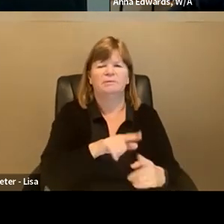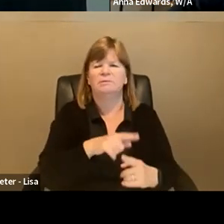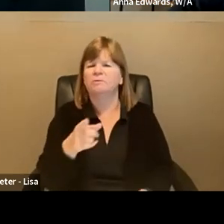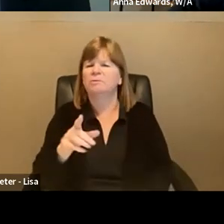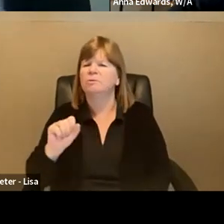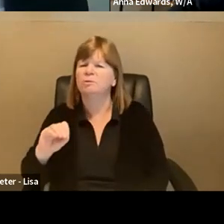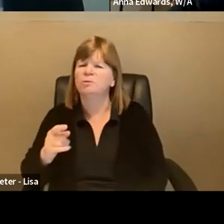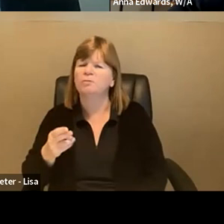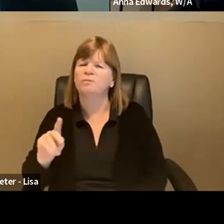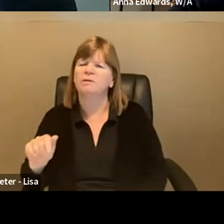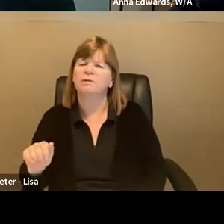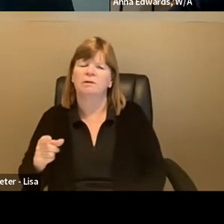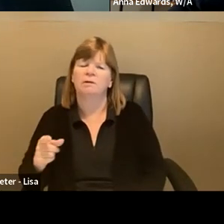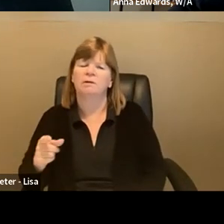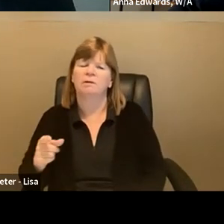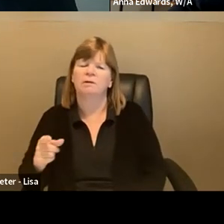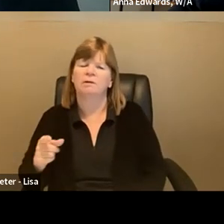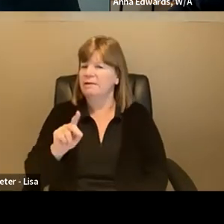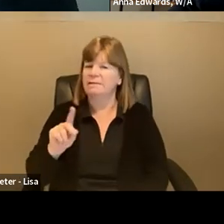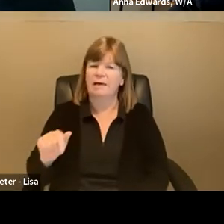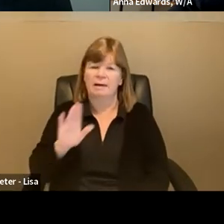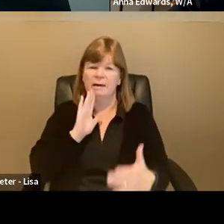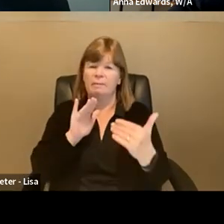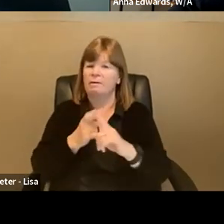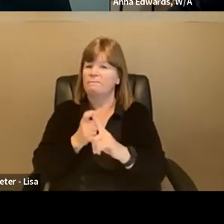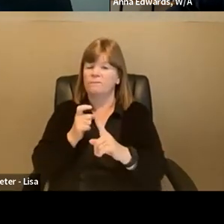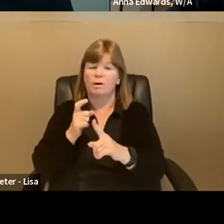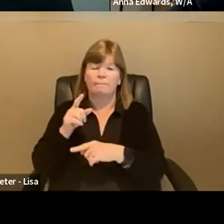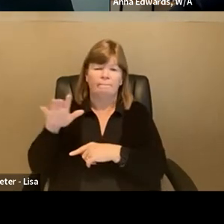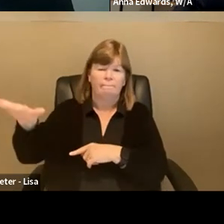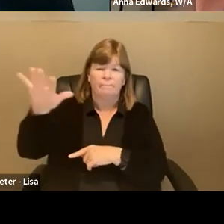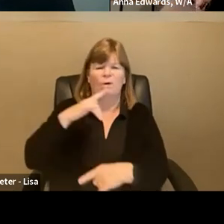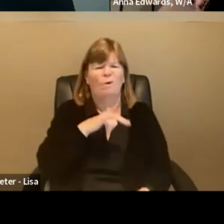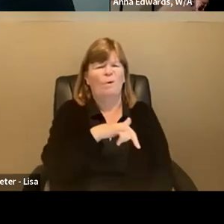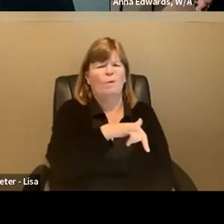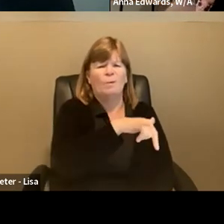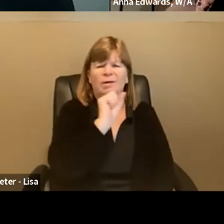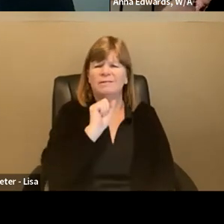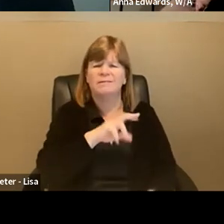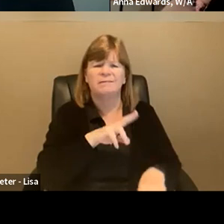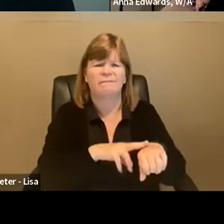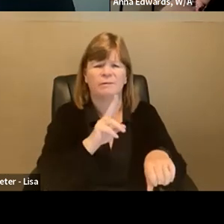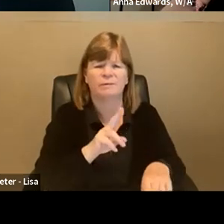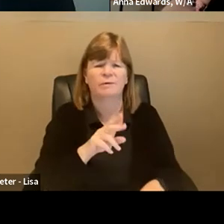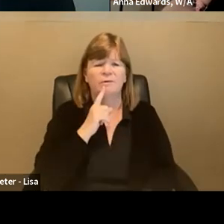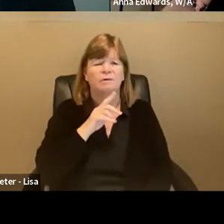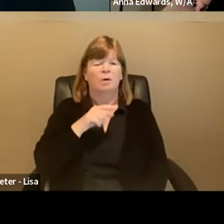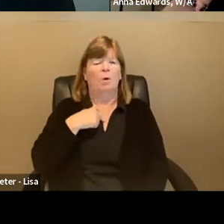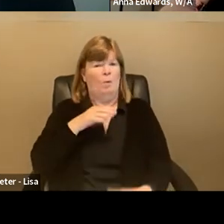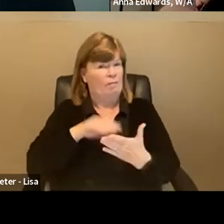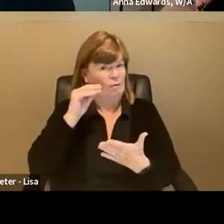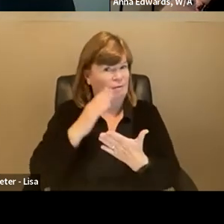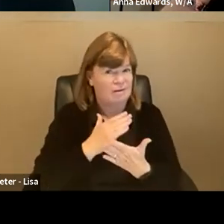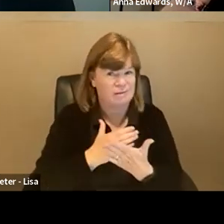Sophia? Do you have any data expectations from providers, or is that Oh, something? yes, absolutely. And the lesson learned there